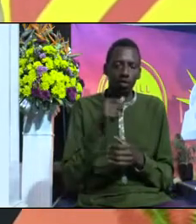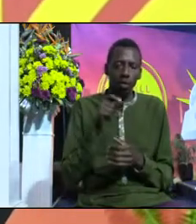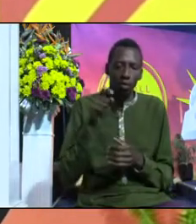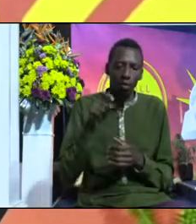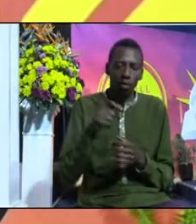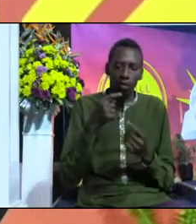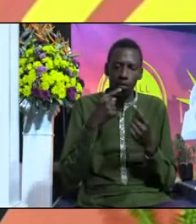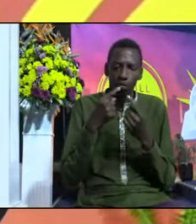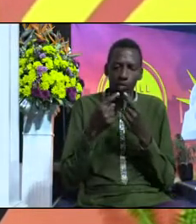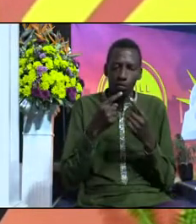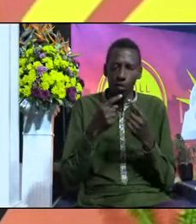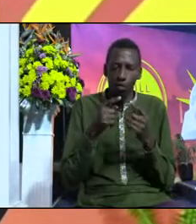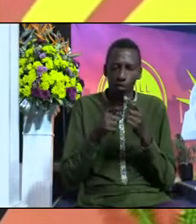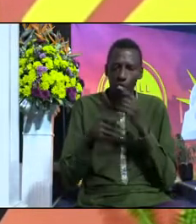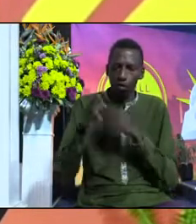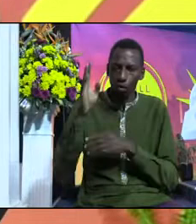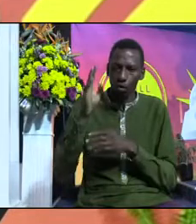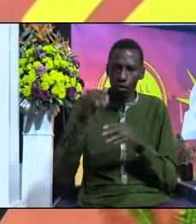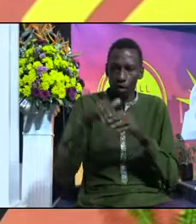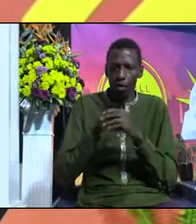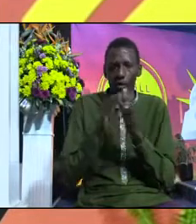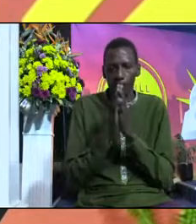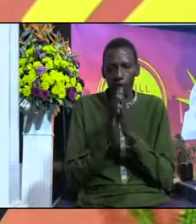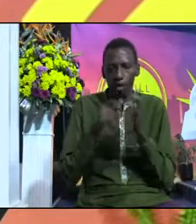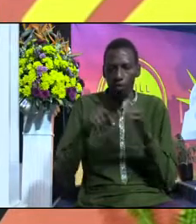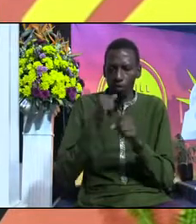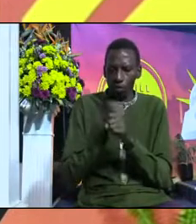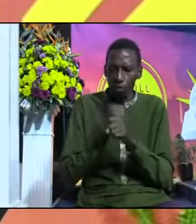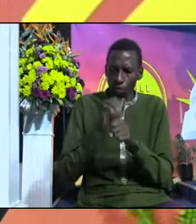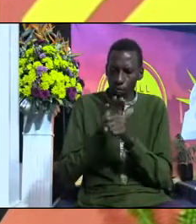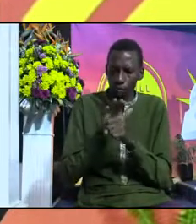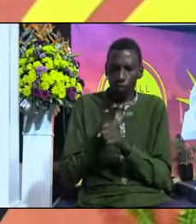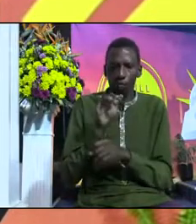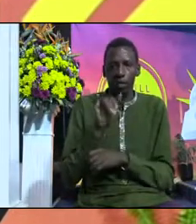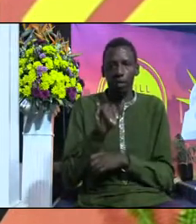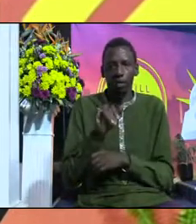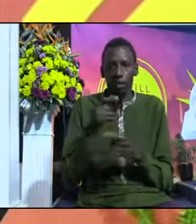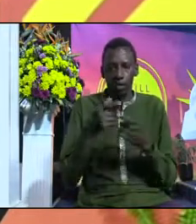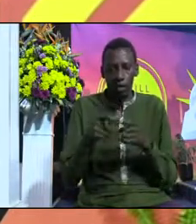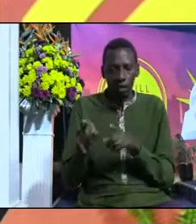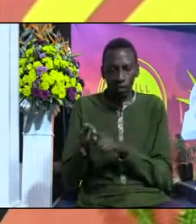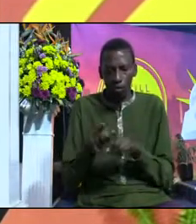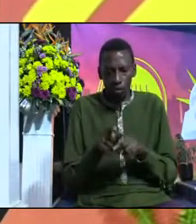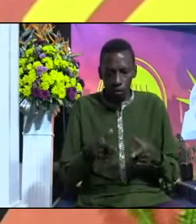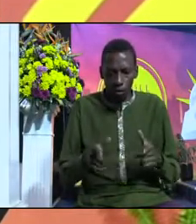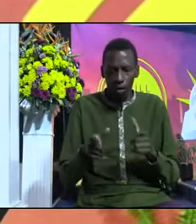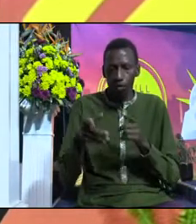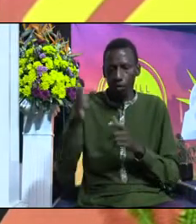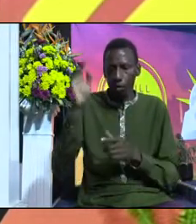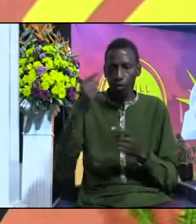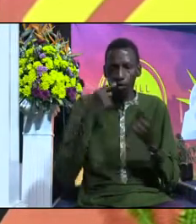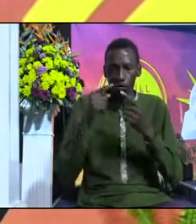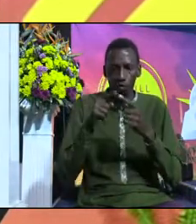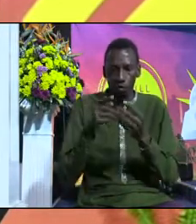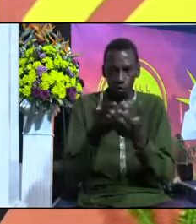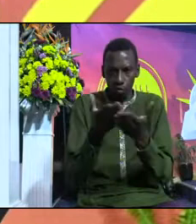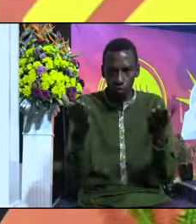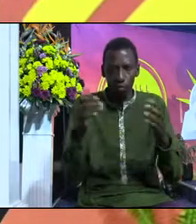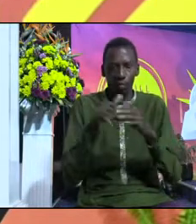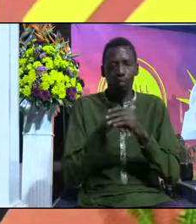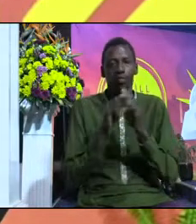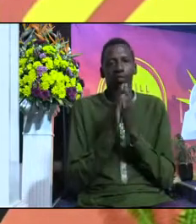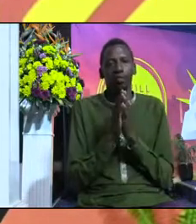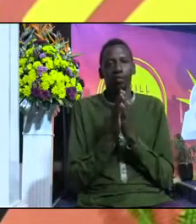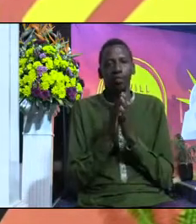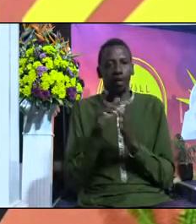You have not only to talk to God in prayer. We do too much of that. But also, let God talk to you in prayer. Listen to